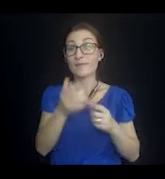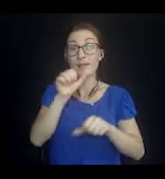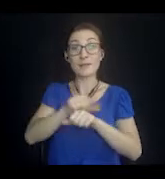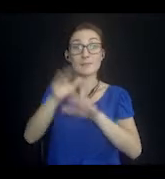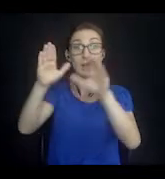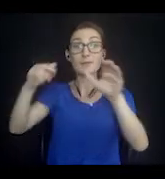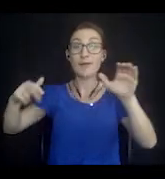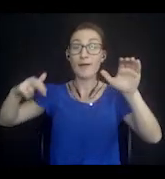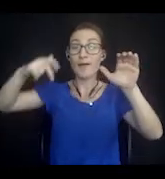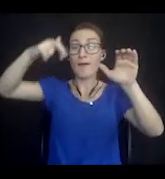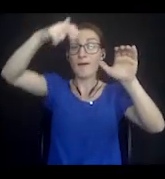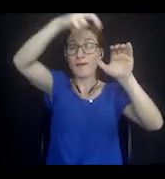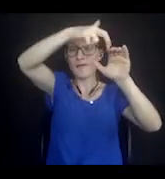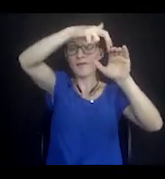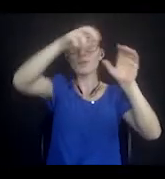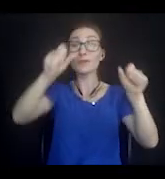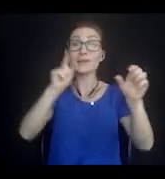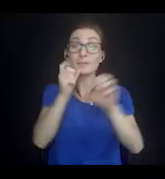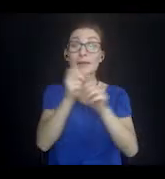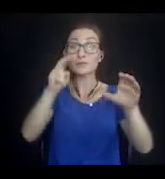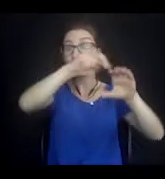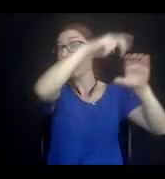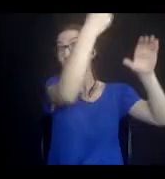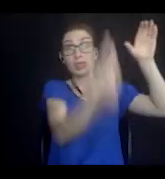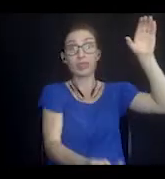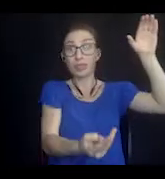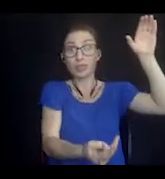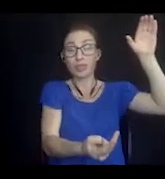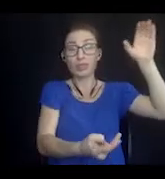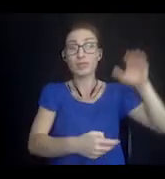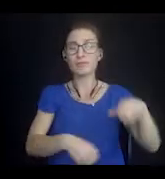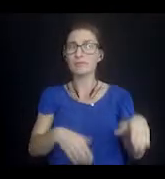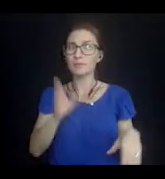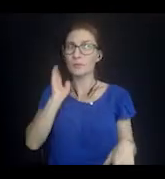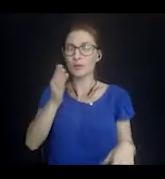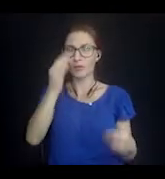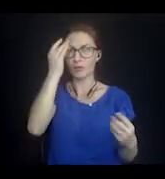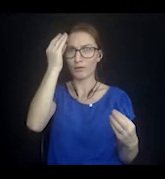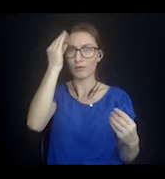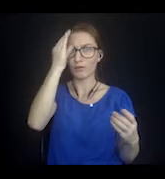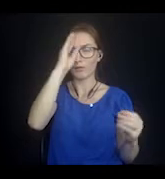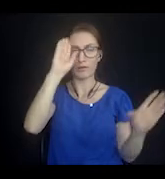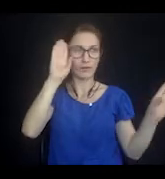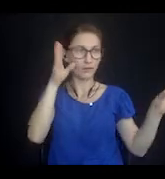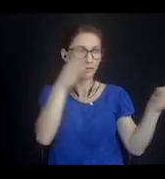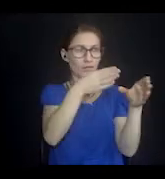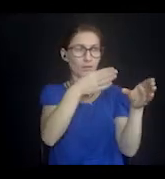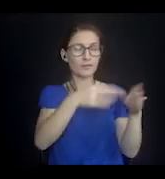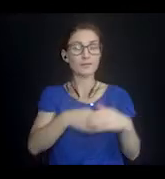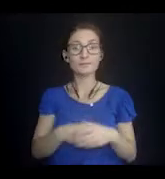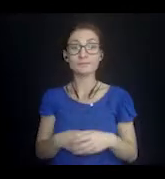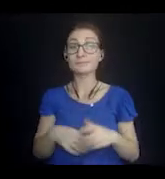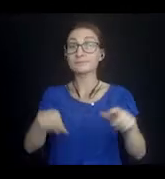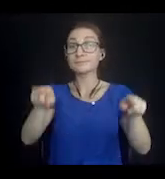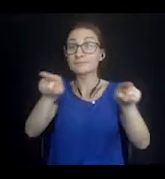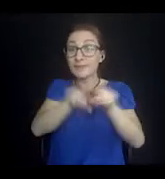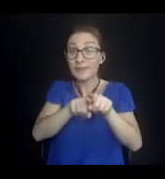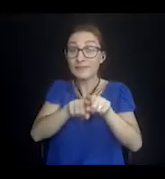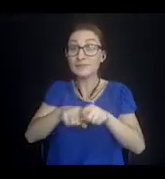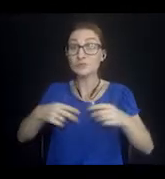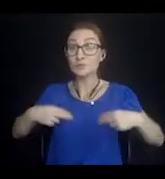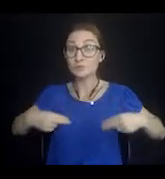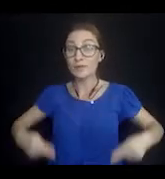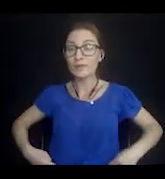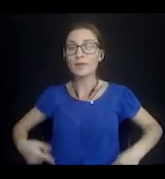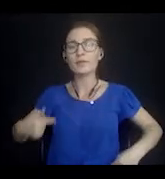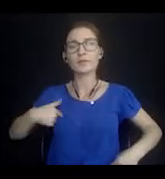scenario. We walk up to the top of a mountain, we can imagine falling off, and that can grab our attention too. And the other thing about